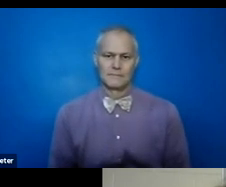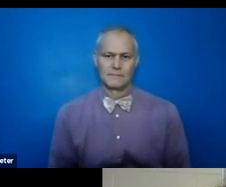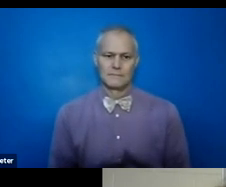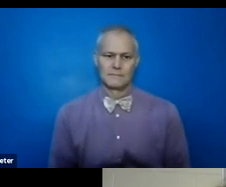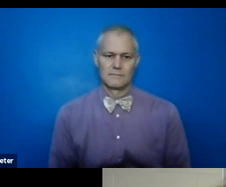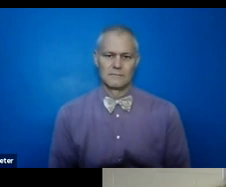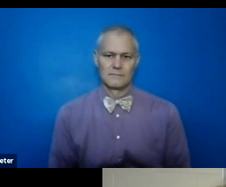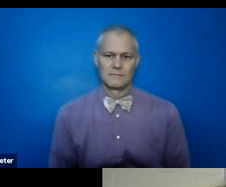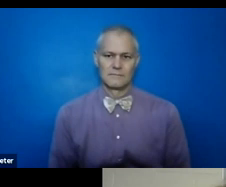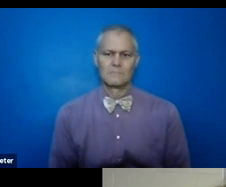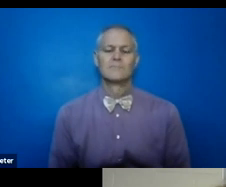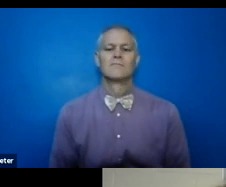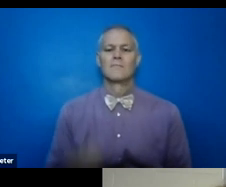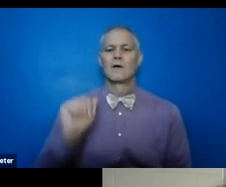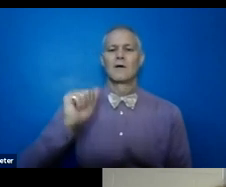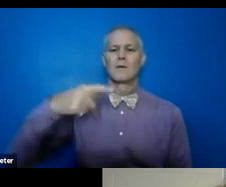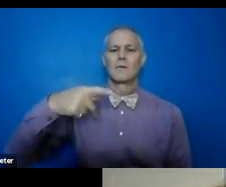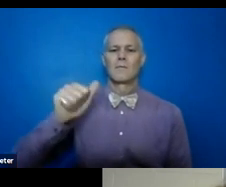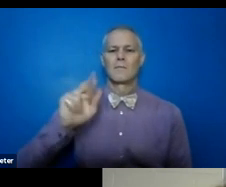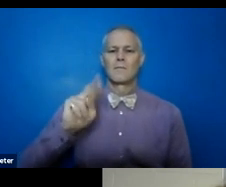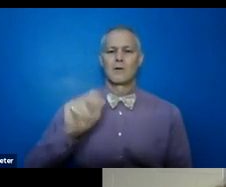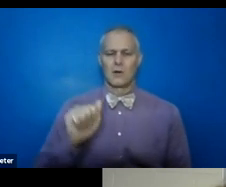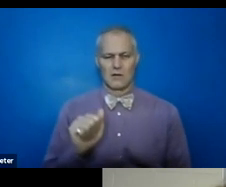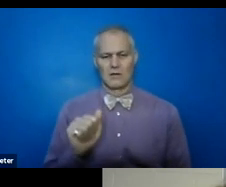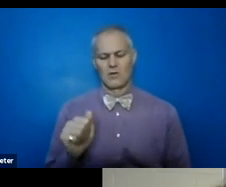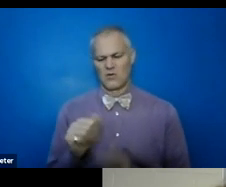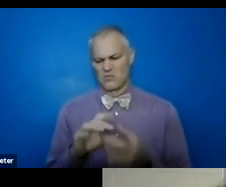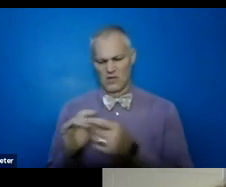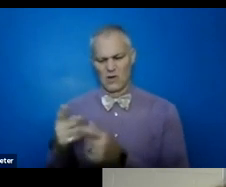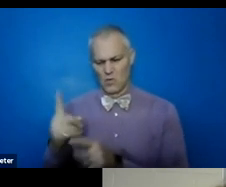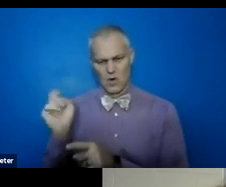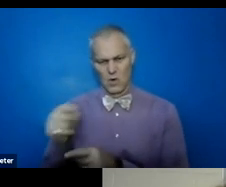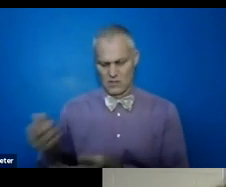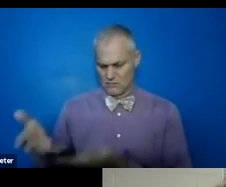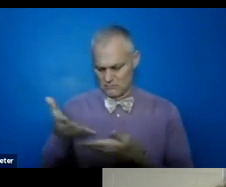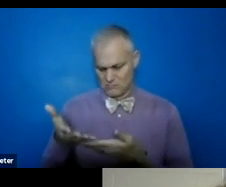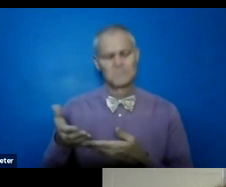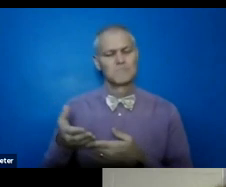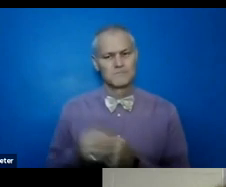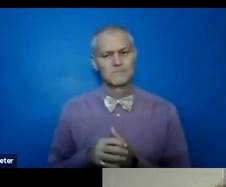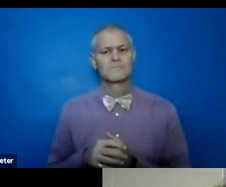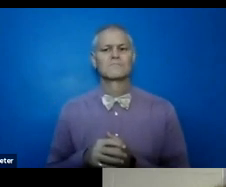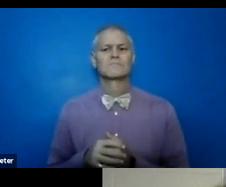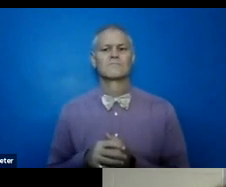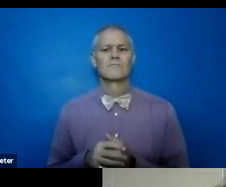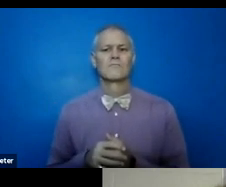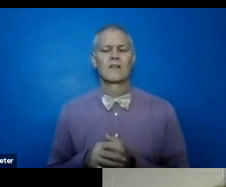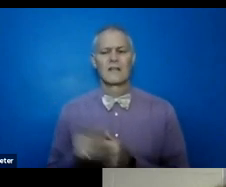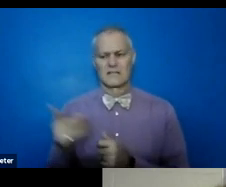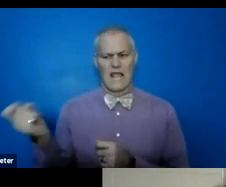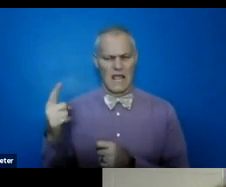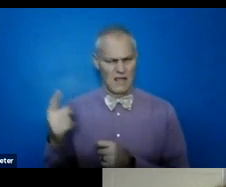Sorry, this actually ties to one of the questions that came in from one of our participants. And she asks,